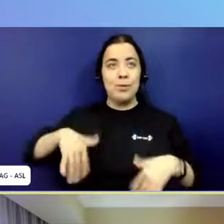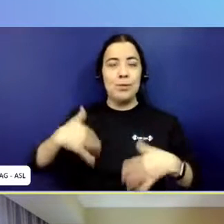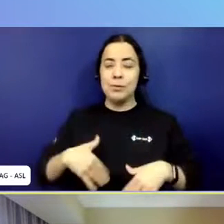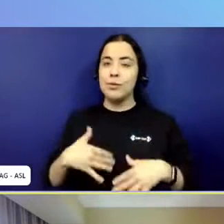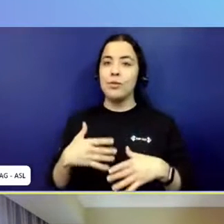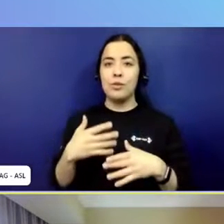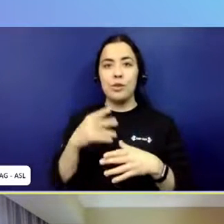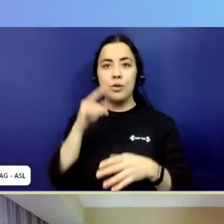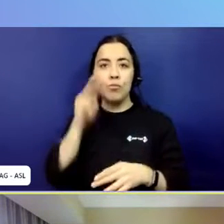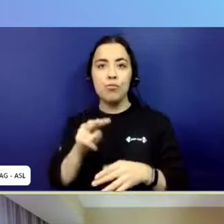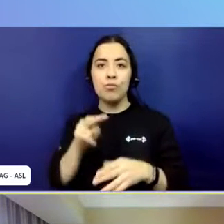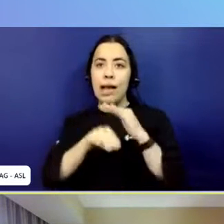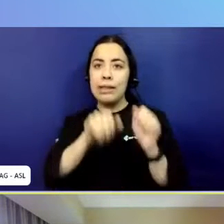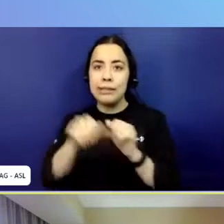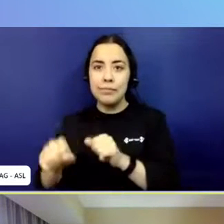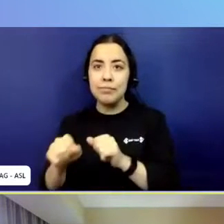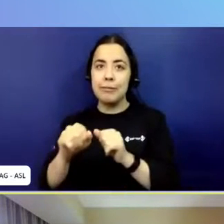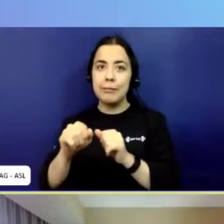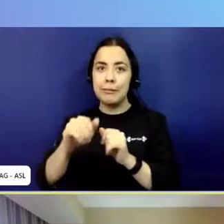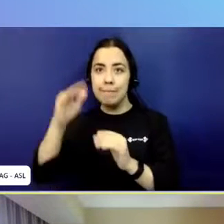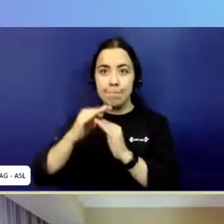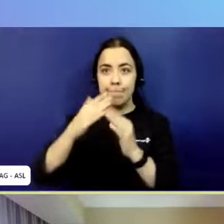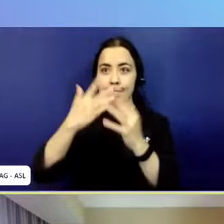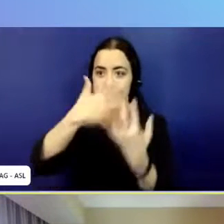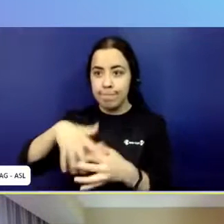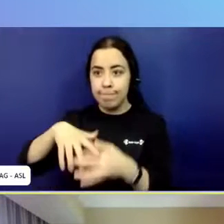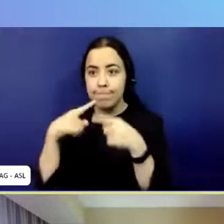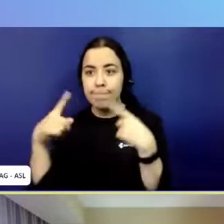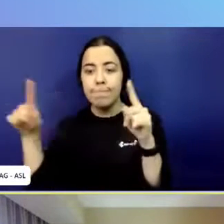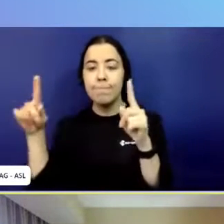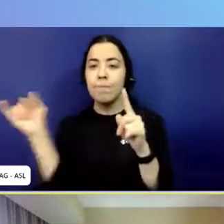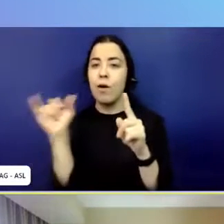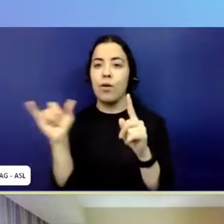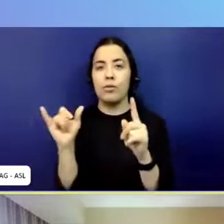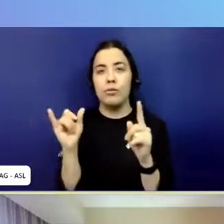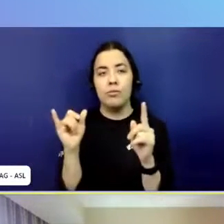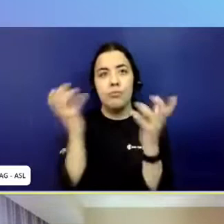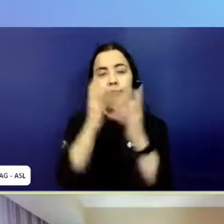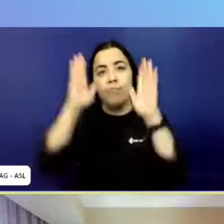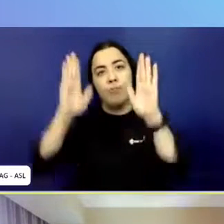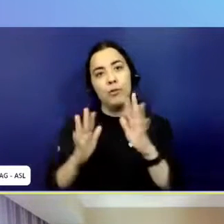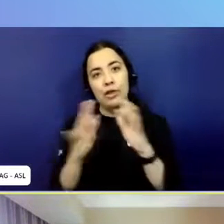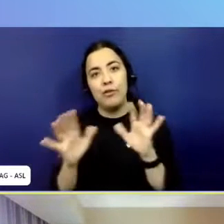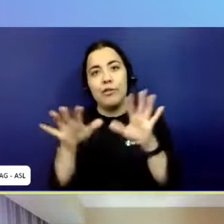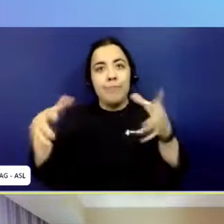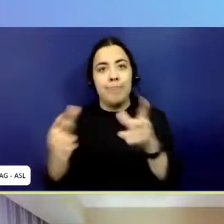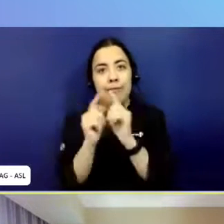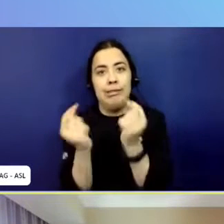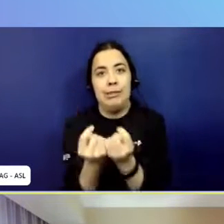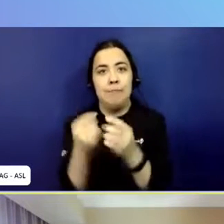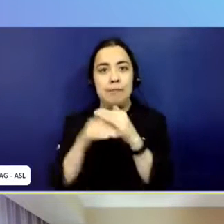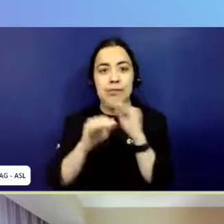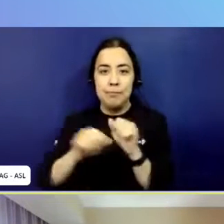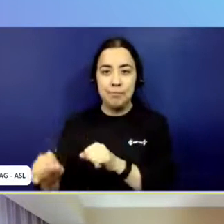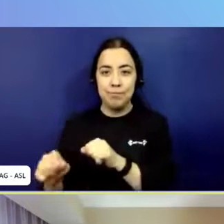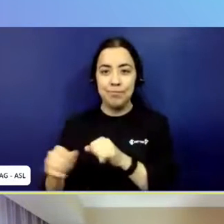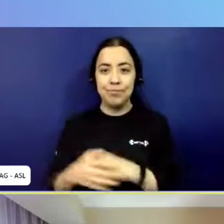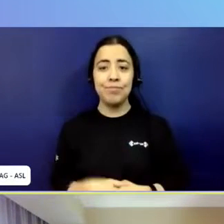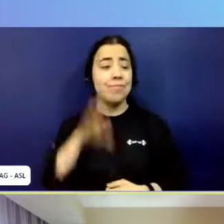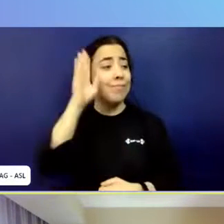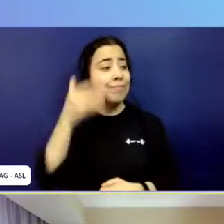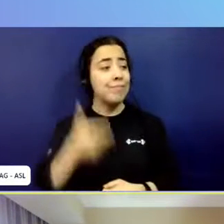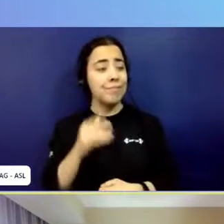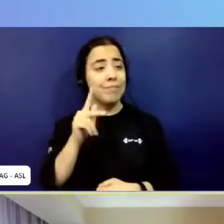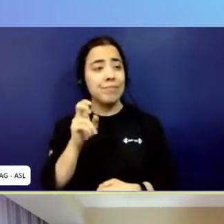of Excellence, along with an amazing and highly diverse team of accessibility SMEs. I'm Karen